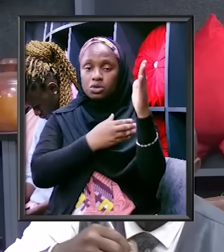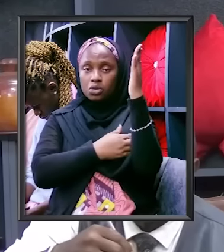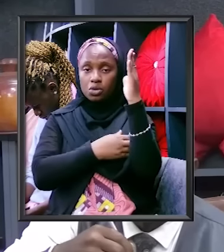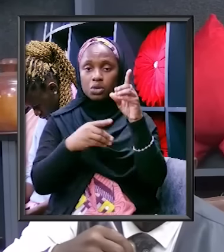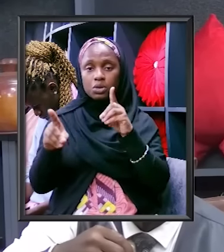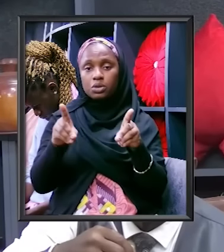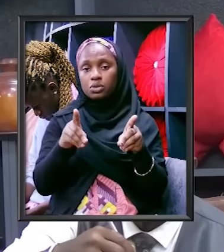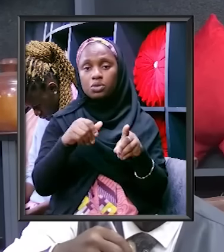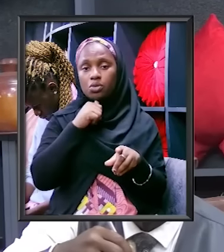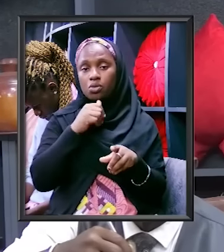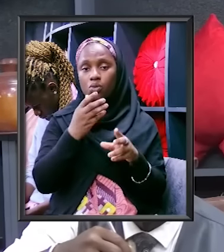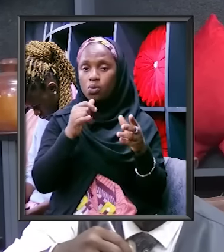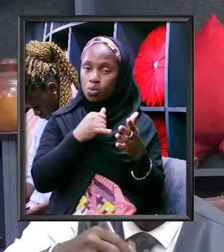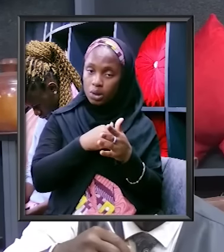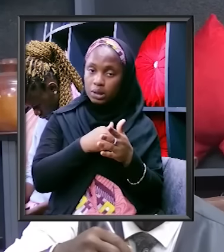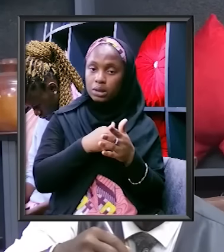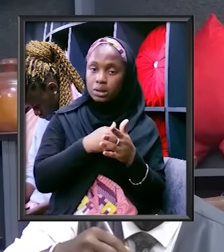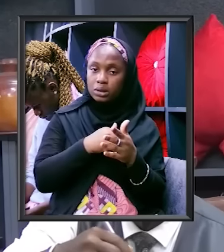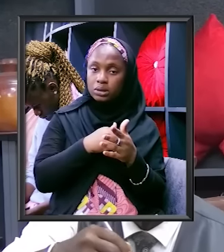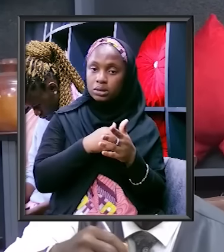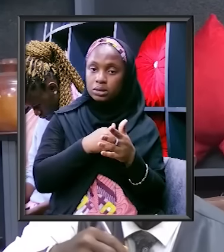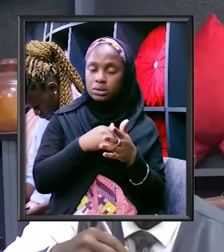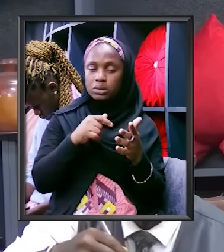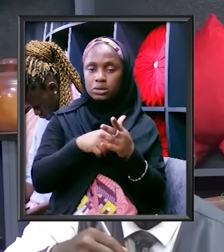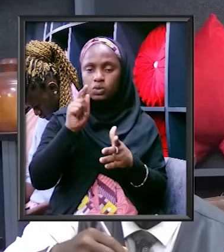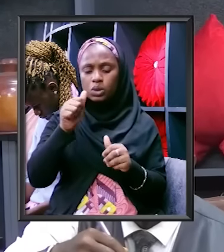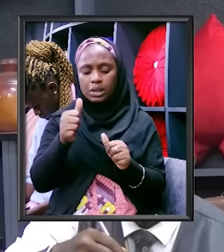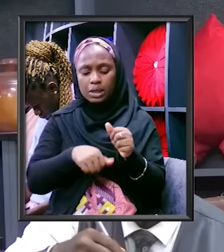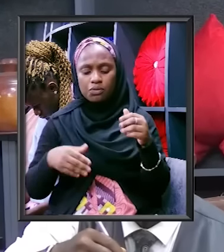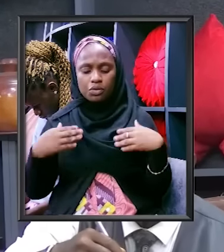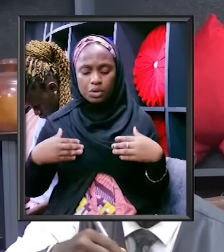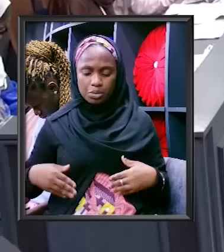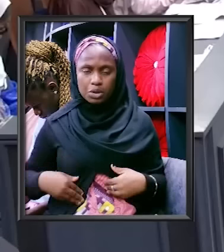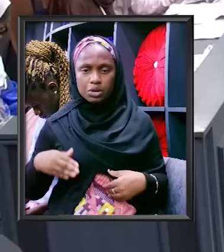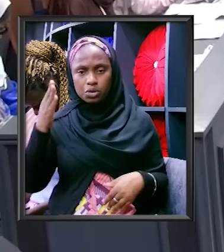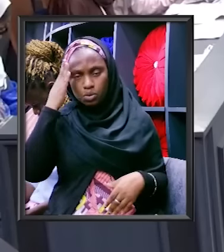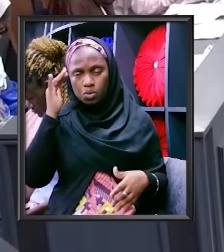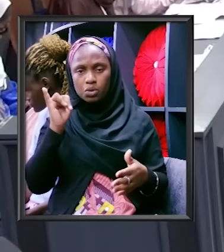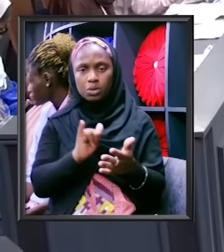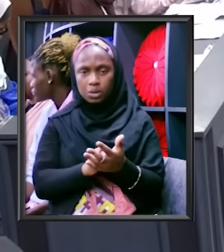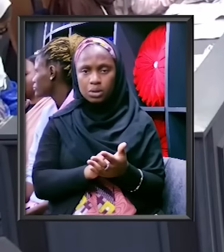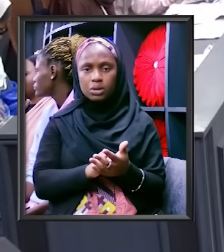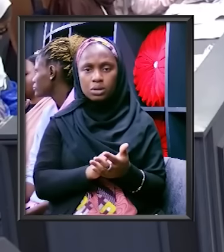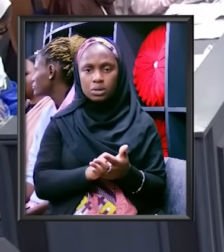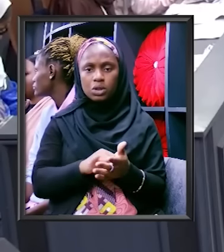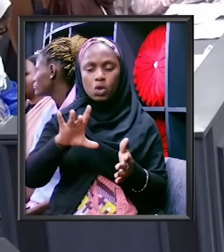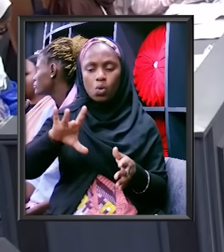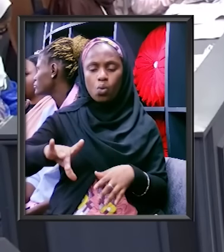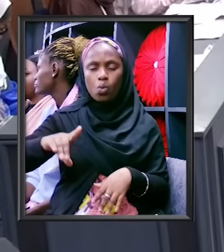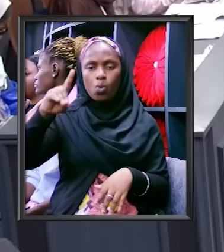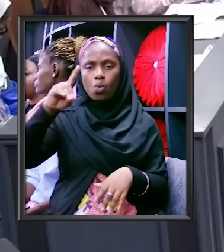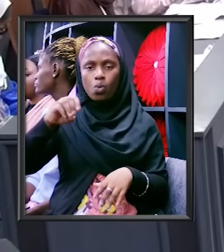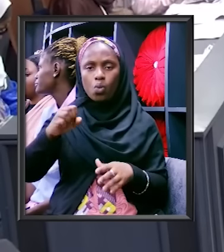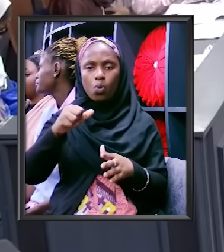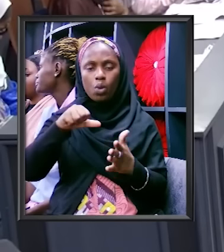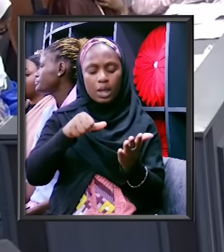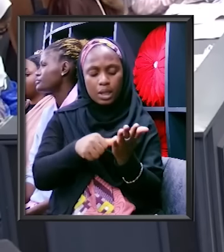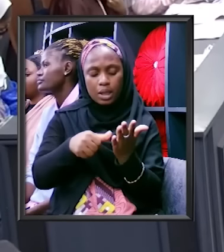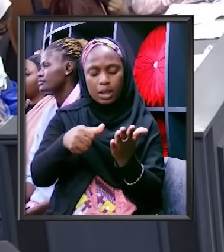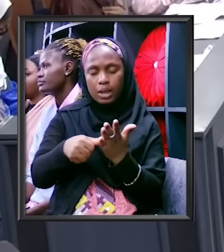who win election. This one, everybody know say this man, may he so rest in peace. He don't win election.